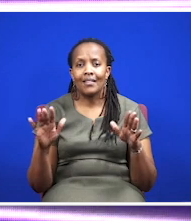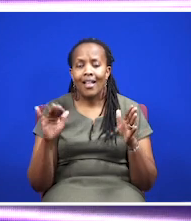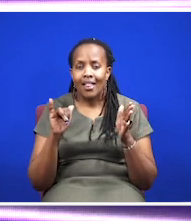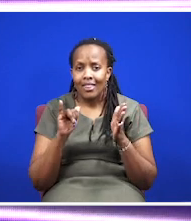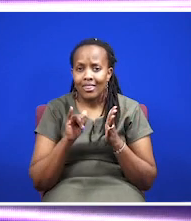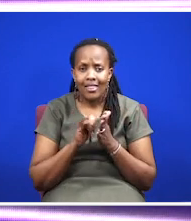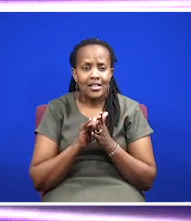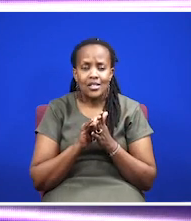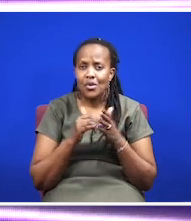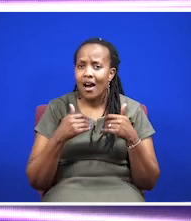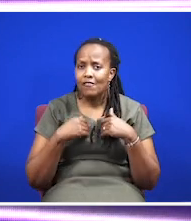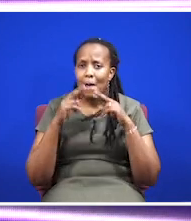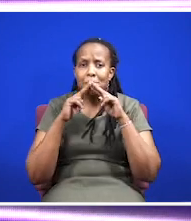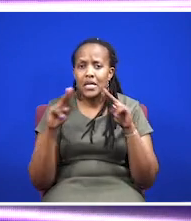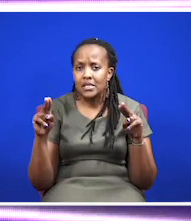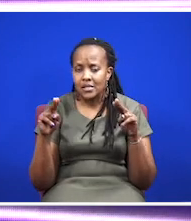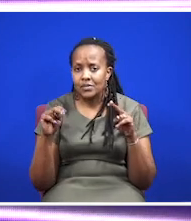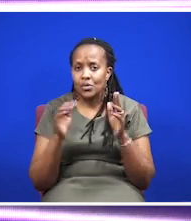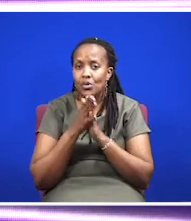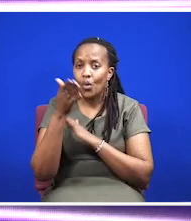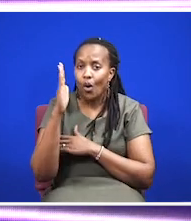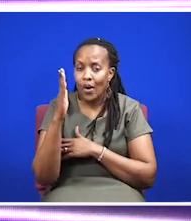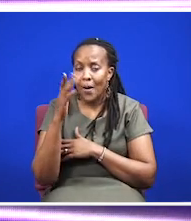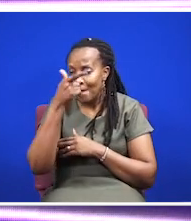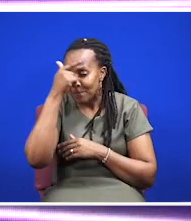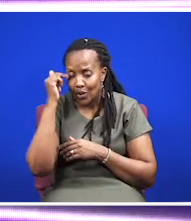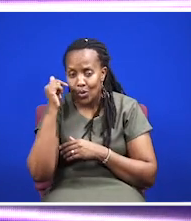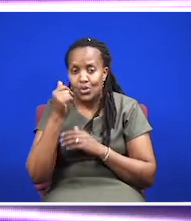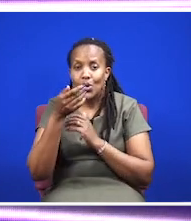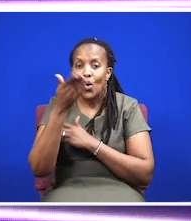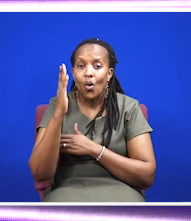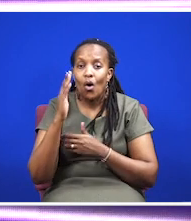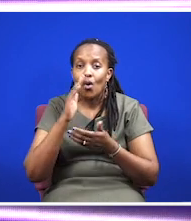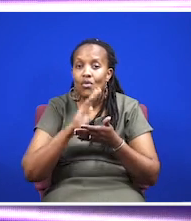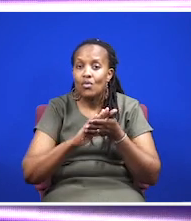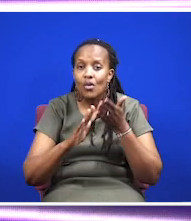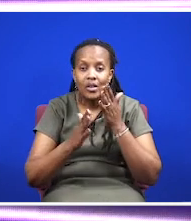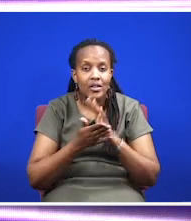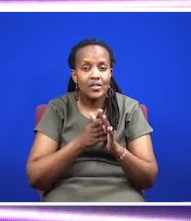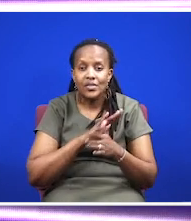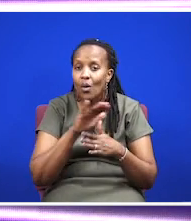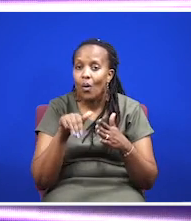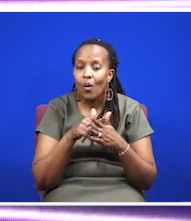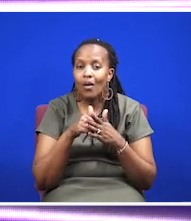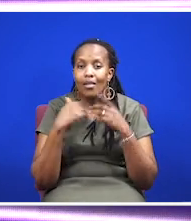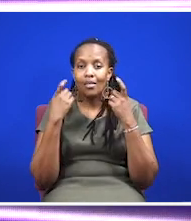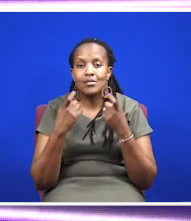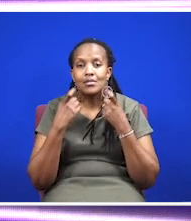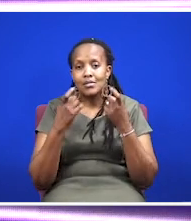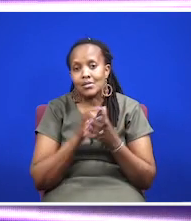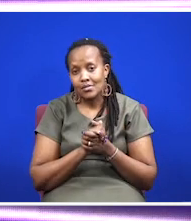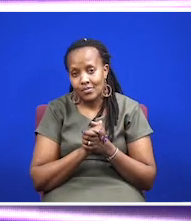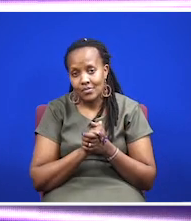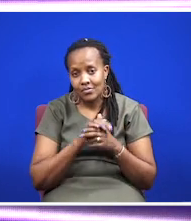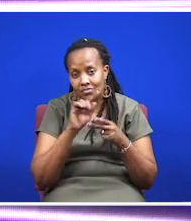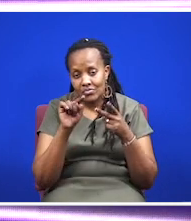We have peace with God because he forgives sins and reconciles us to himself. Because he